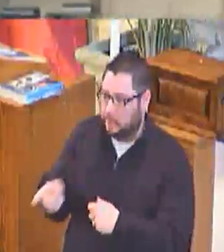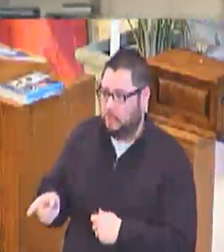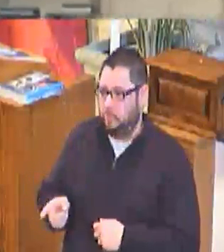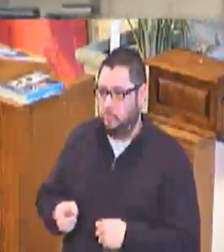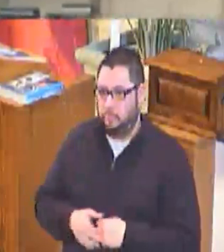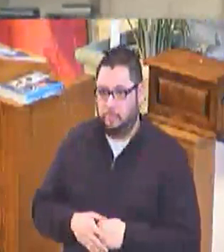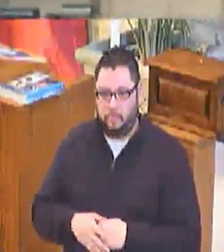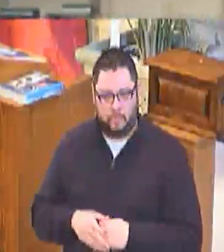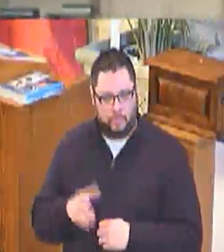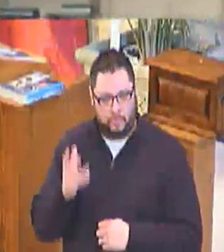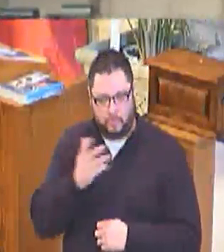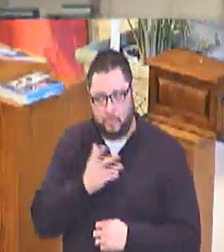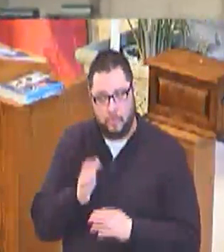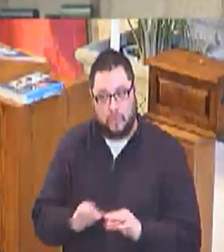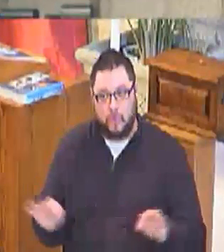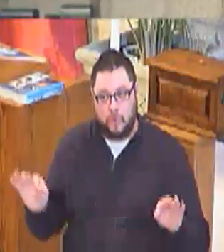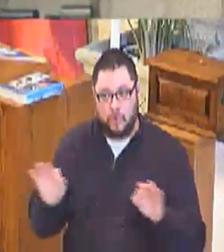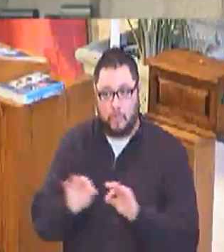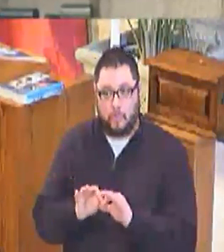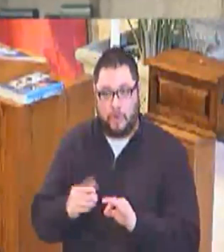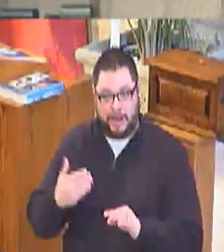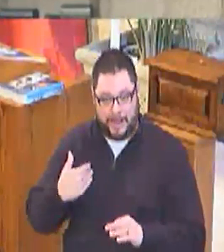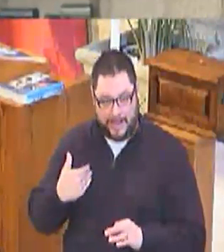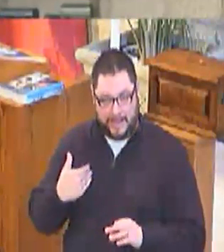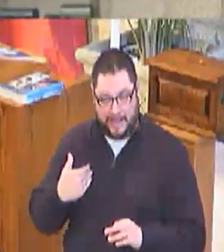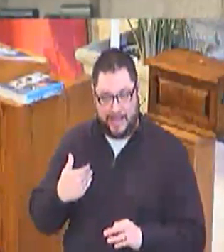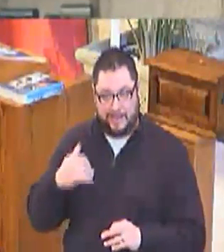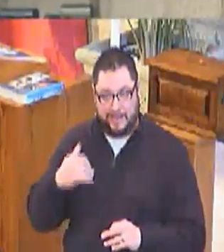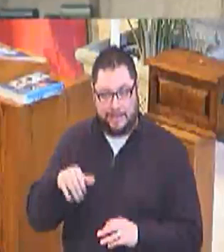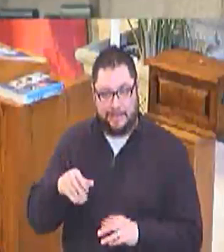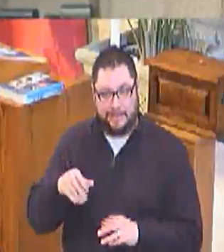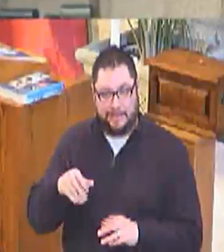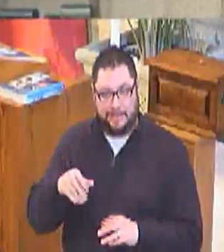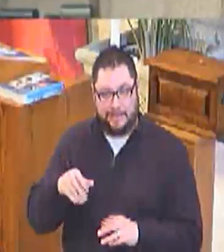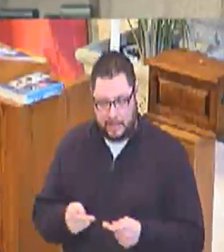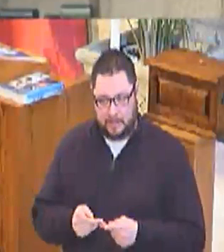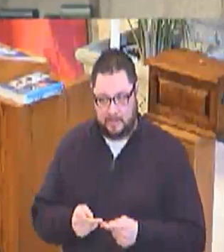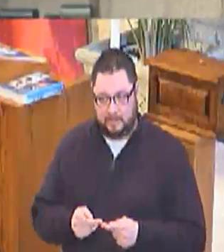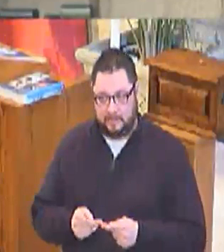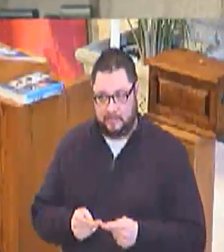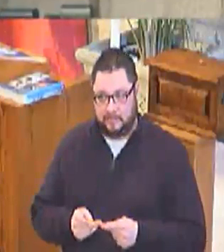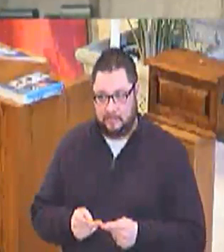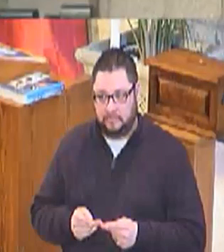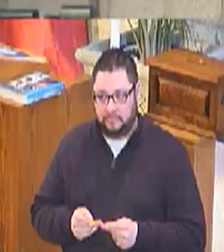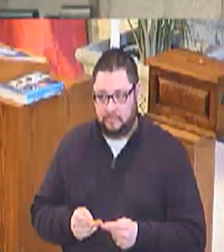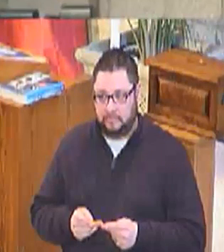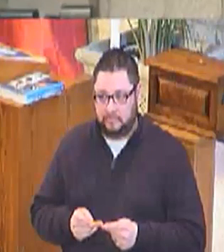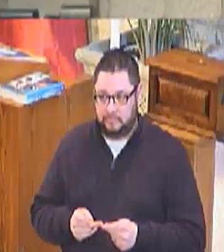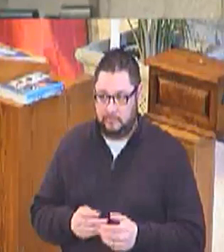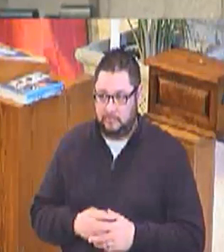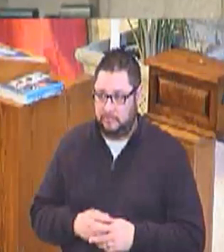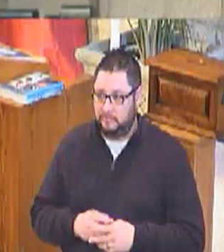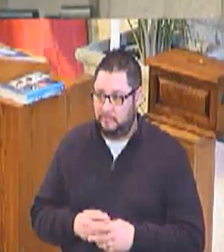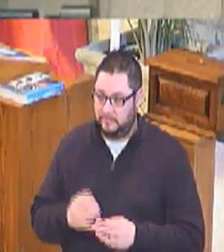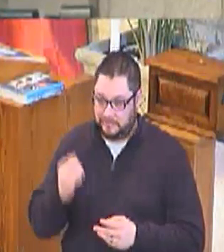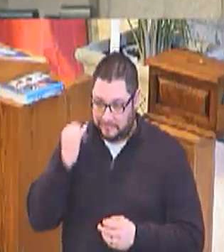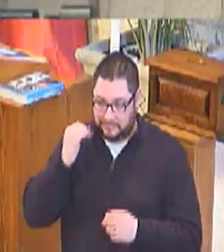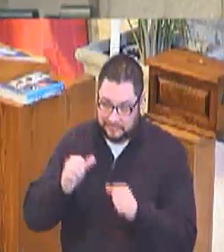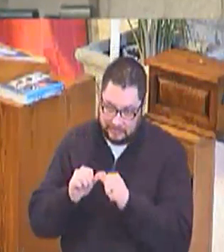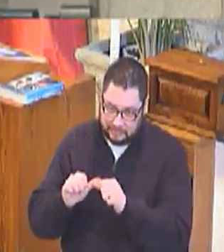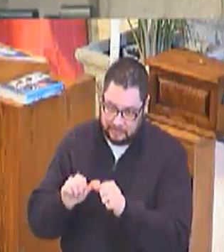It's so important for us to have that place. And if need be, if it